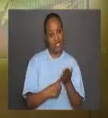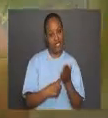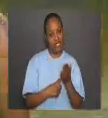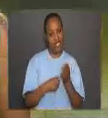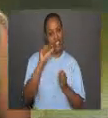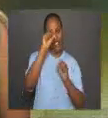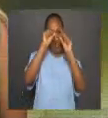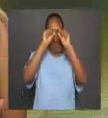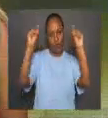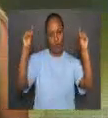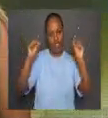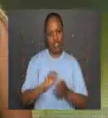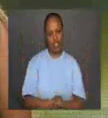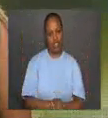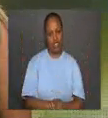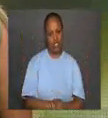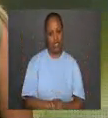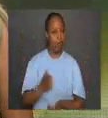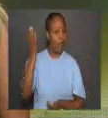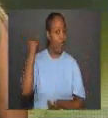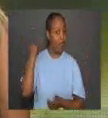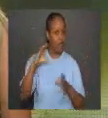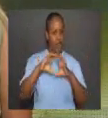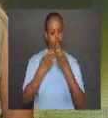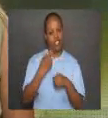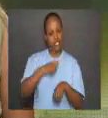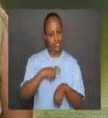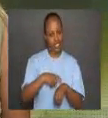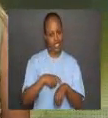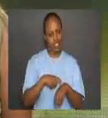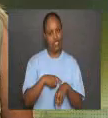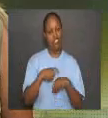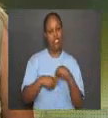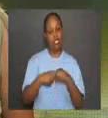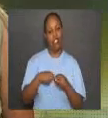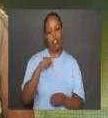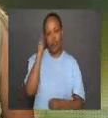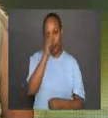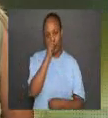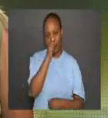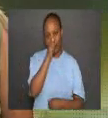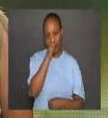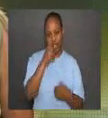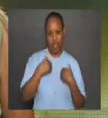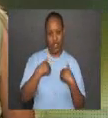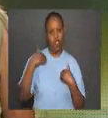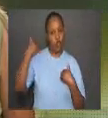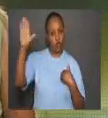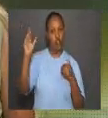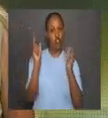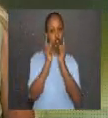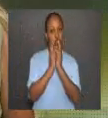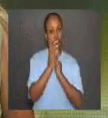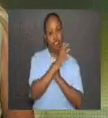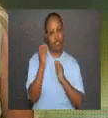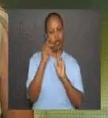topic. Last time, we learned about Ethiopia's foreign relations